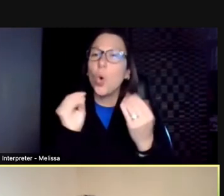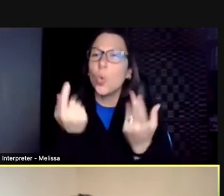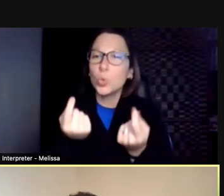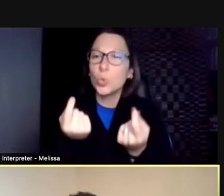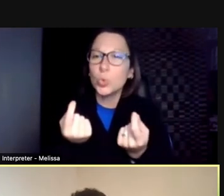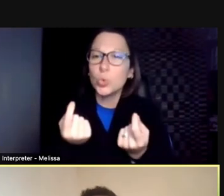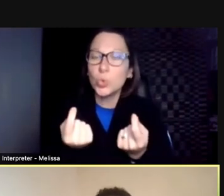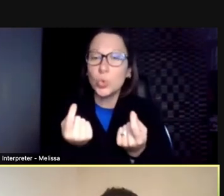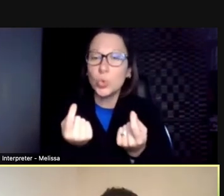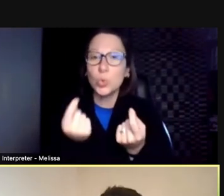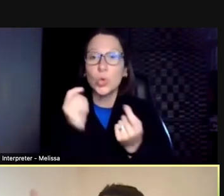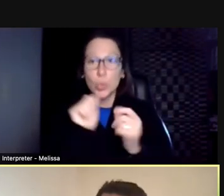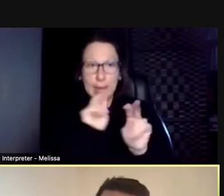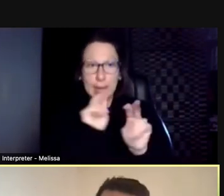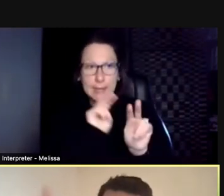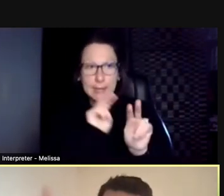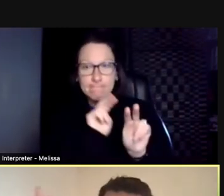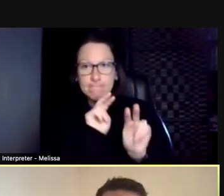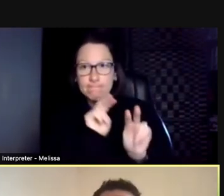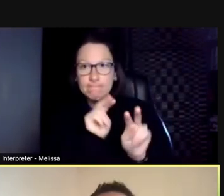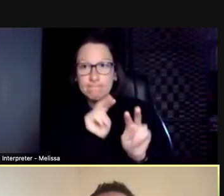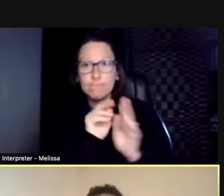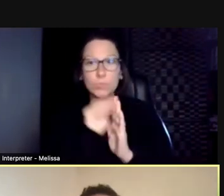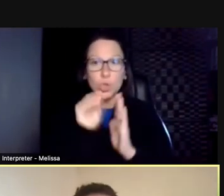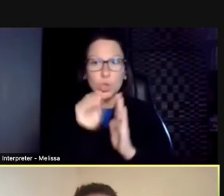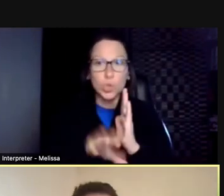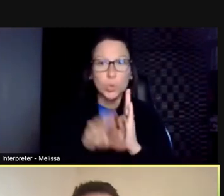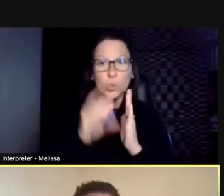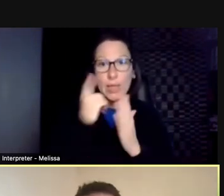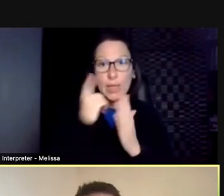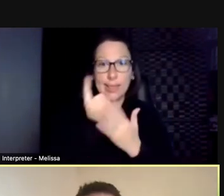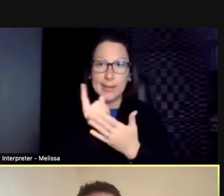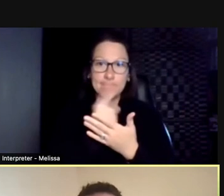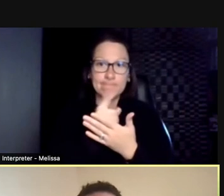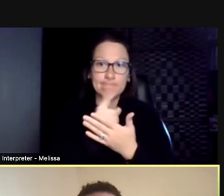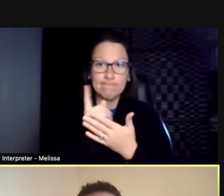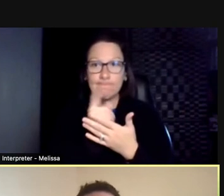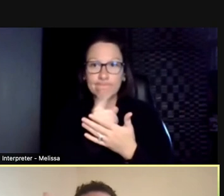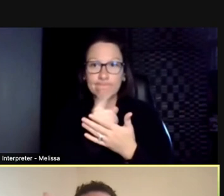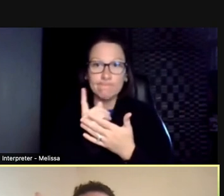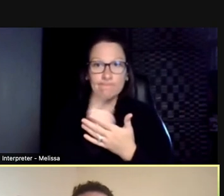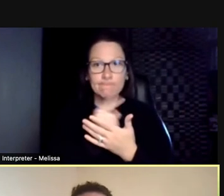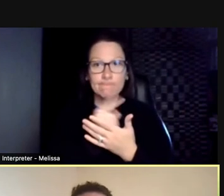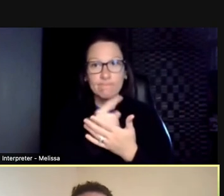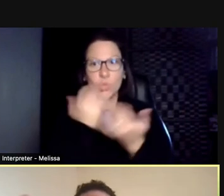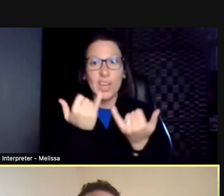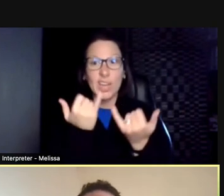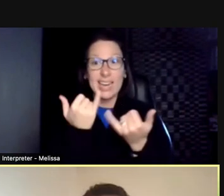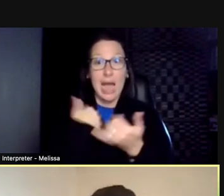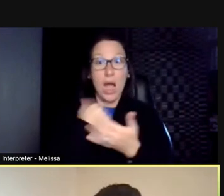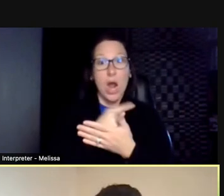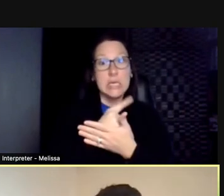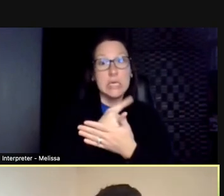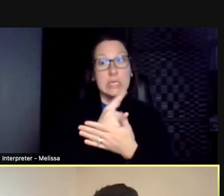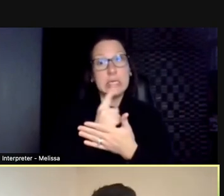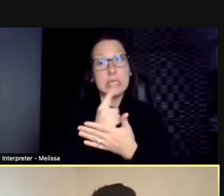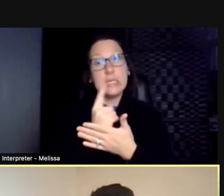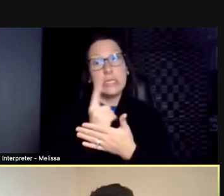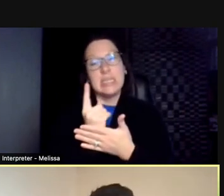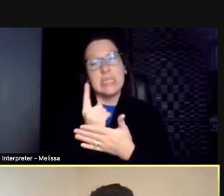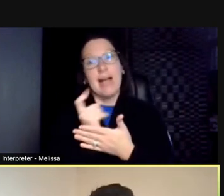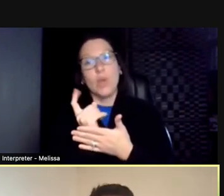at the student throughout the day and kind of have a gauge and think, what I'm doing now is really pushing up towards the red. So now I need to cool back